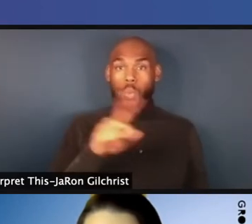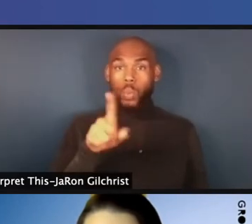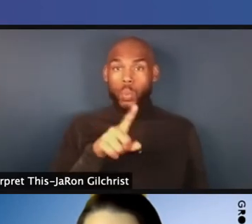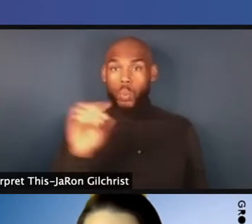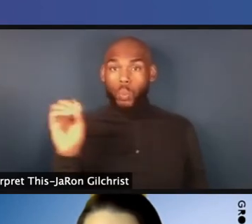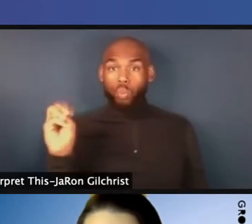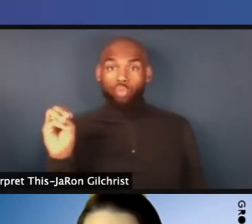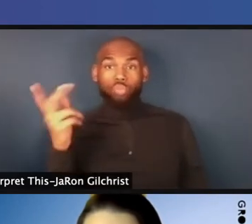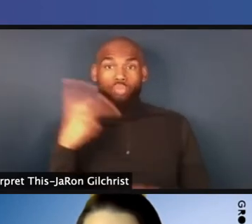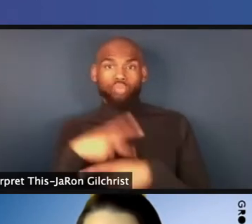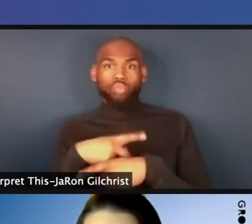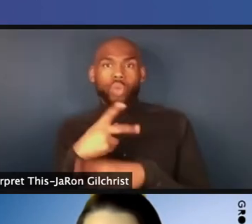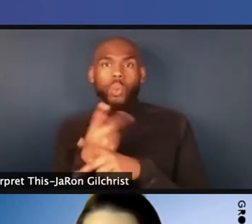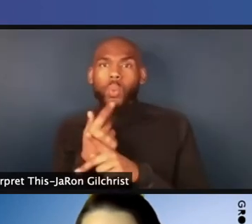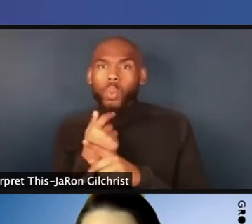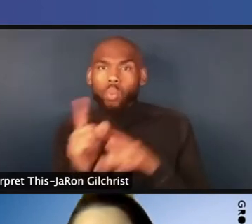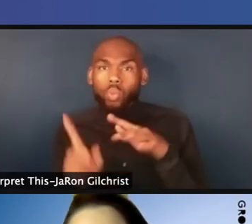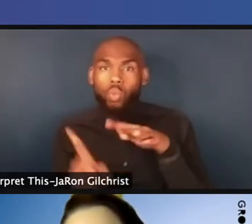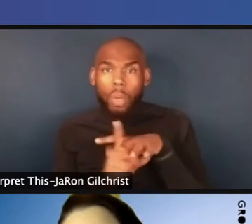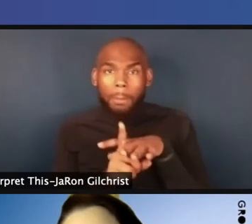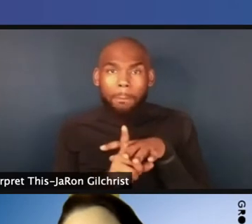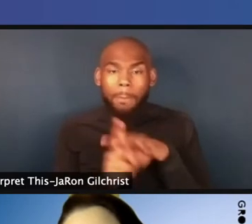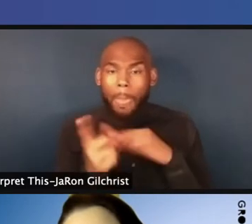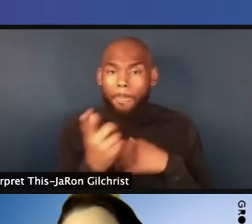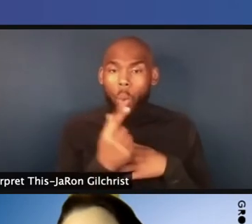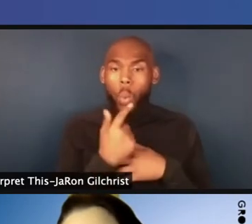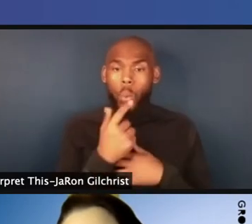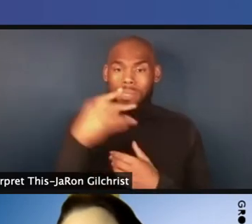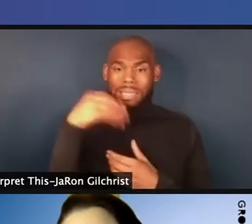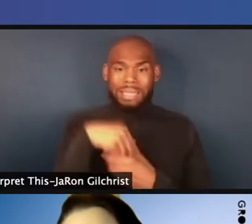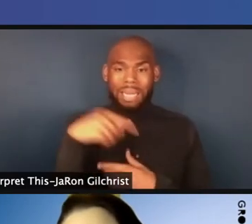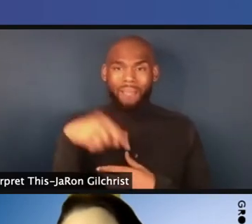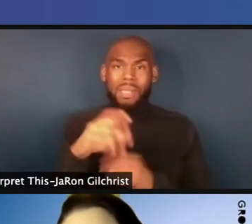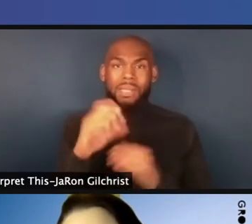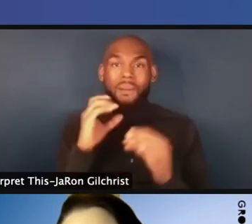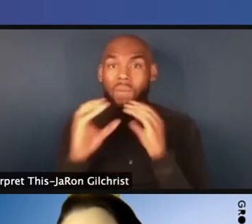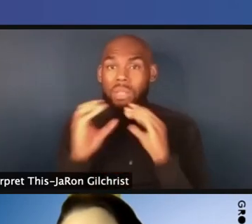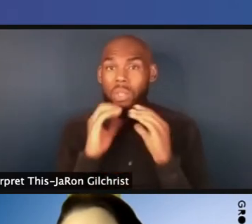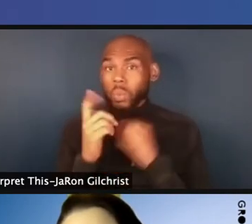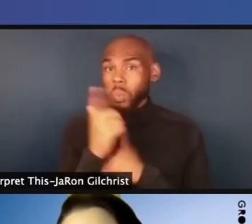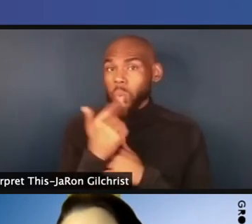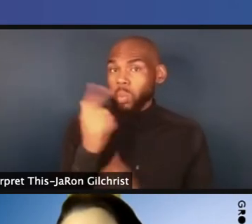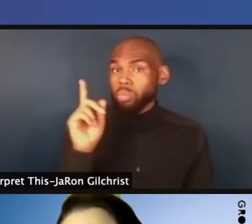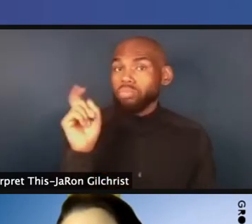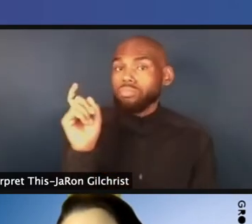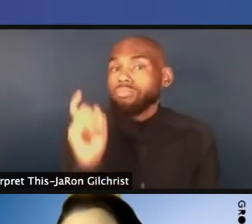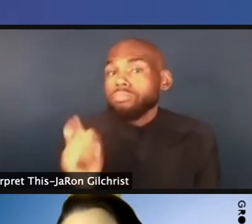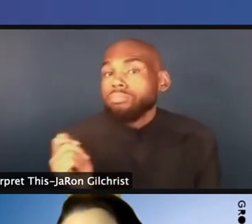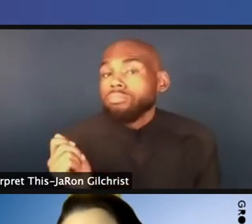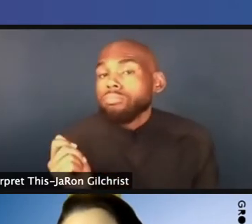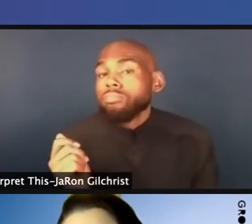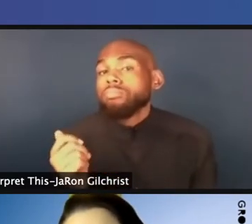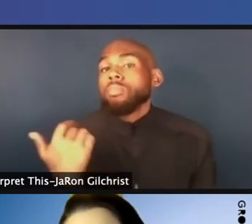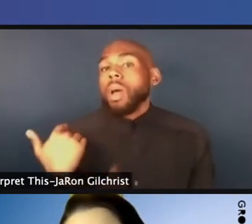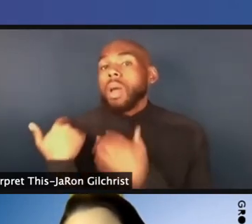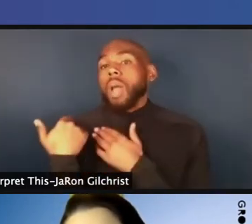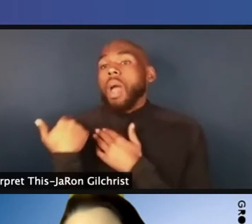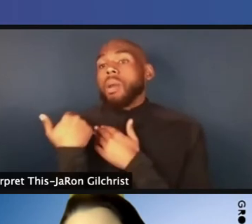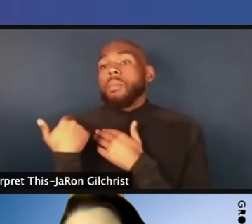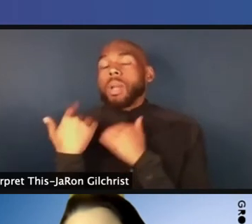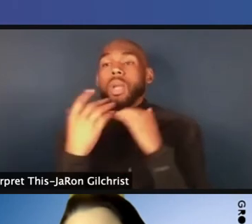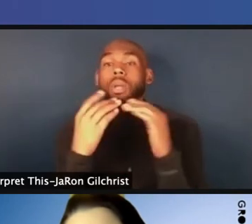productions? Like who's actually in this conversation? I think that something, what we talk about community accountability in Green New Theater, and something that I